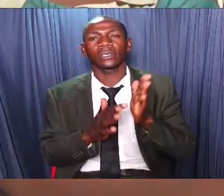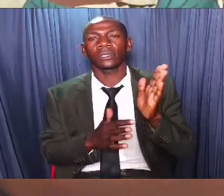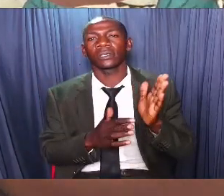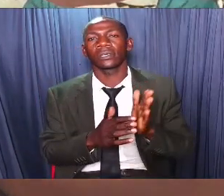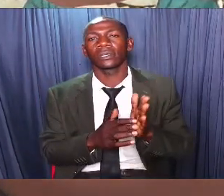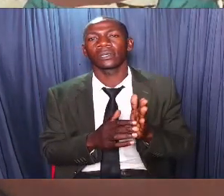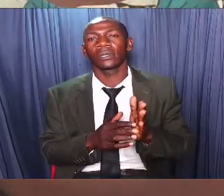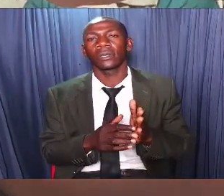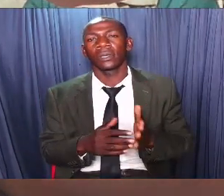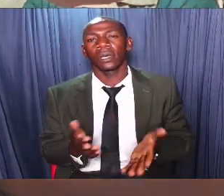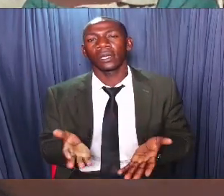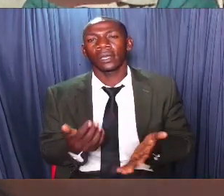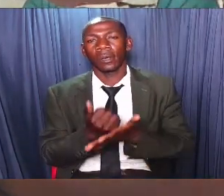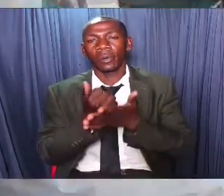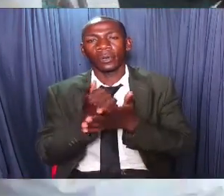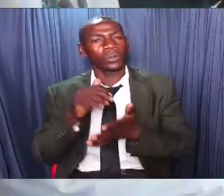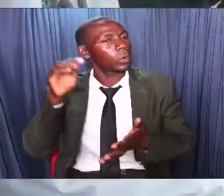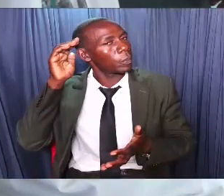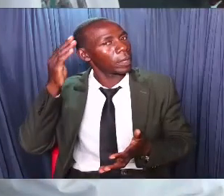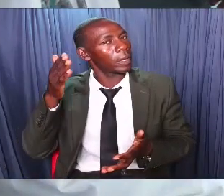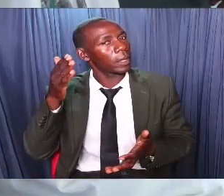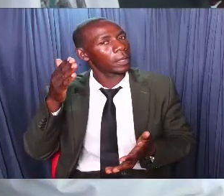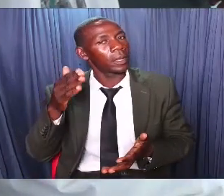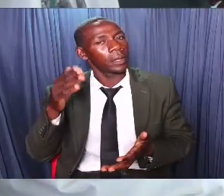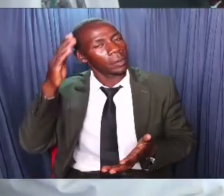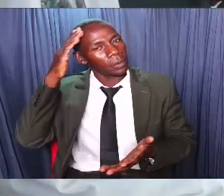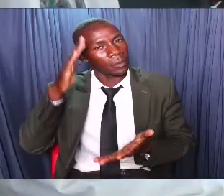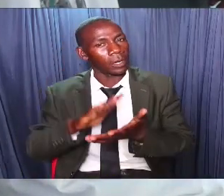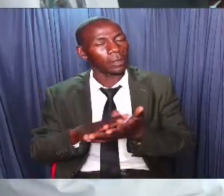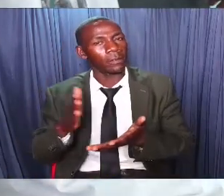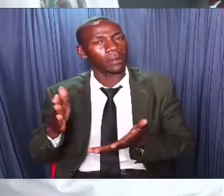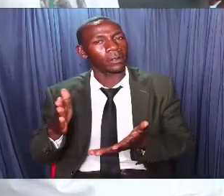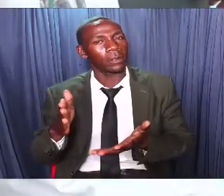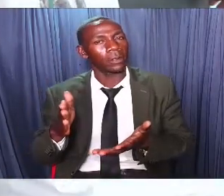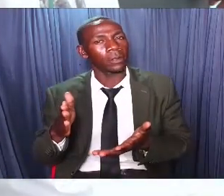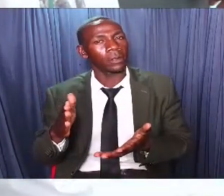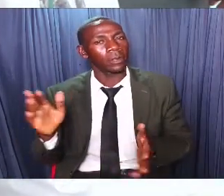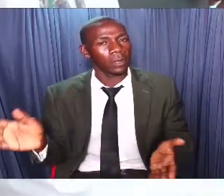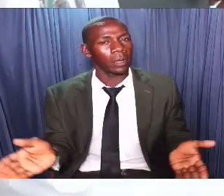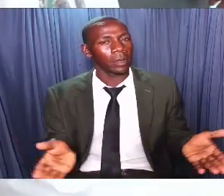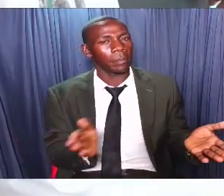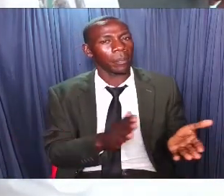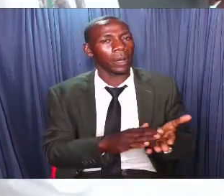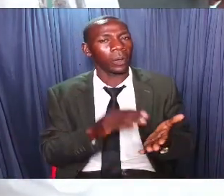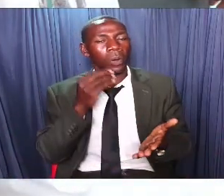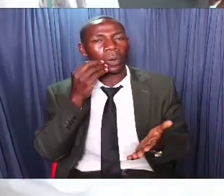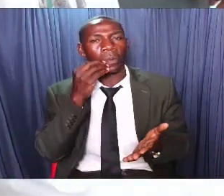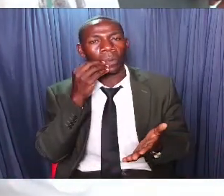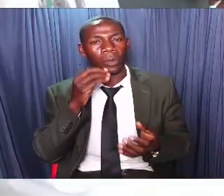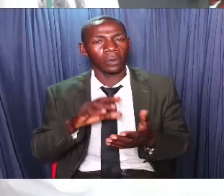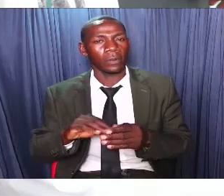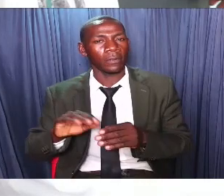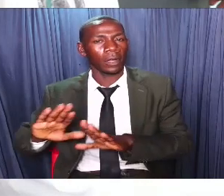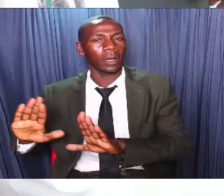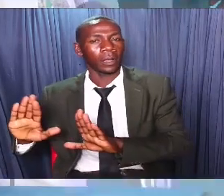Jesus. Alipojaliwa kutii. When he was unable to obey. Alipojaliwa kuamini. When he was unable to believe. Akaondoka akaenda. He left. Akaacha lake.